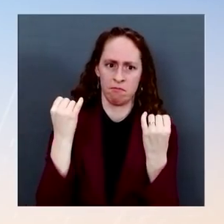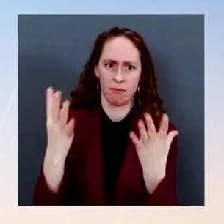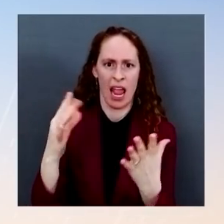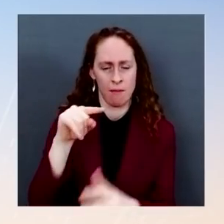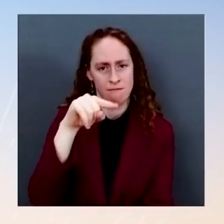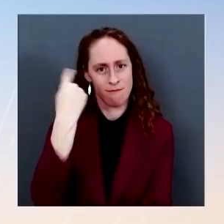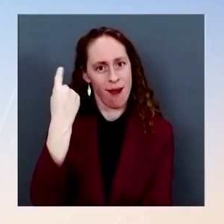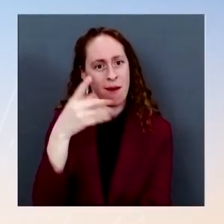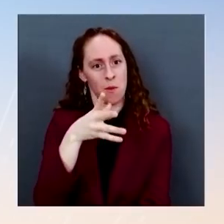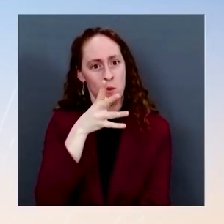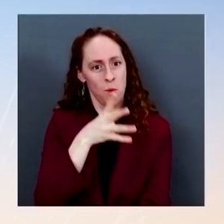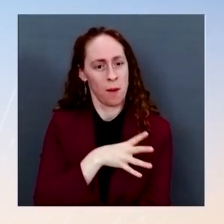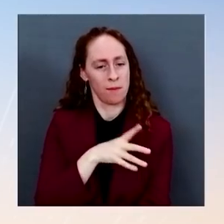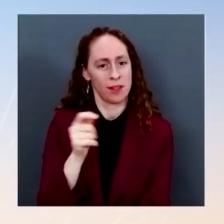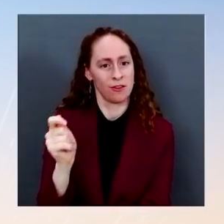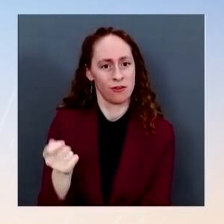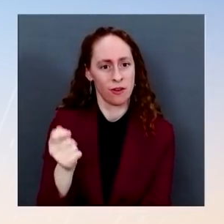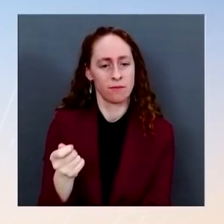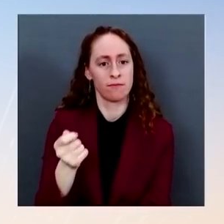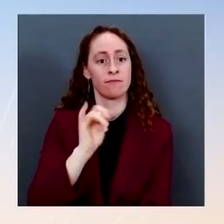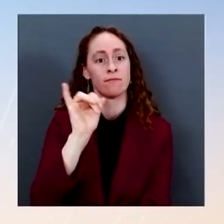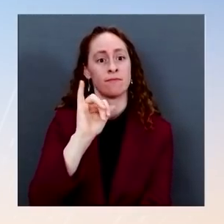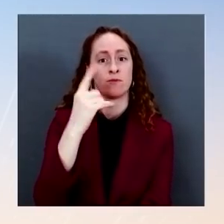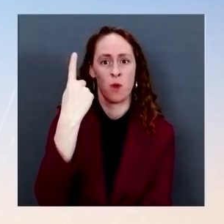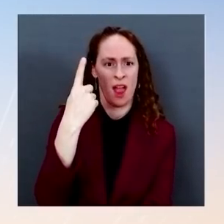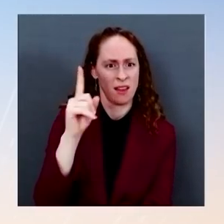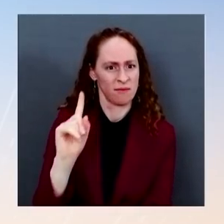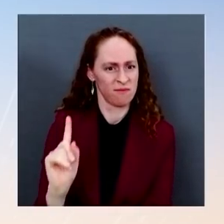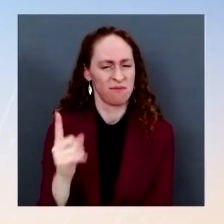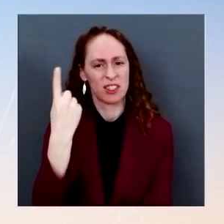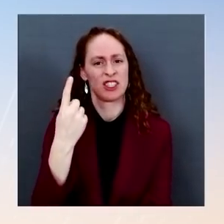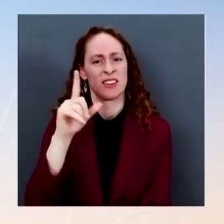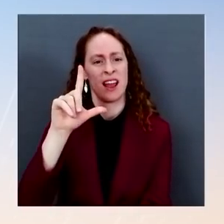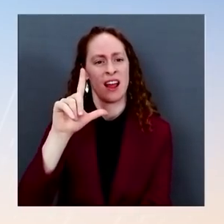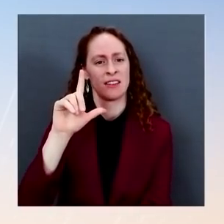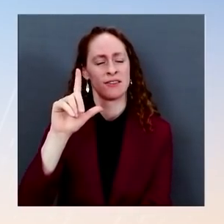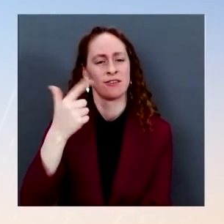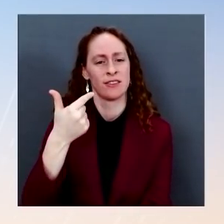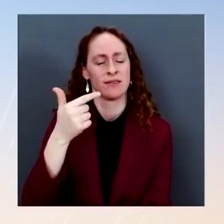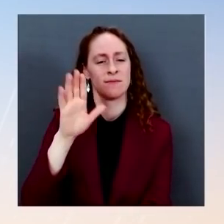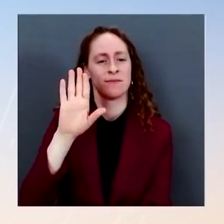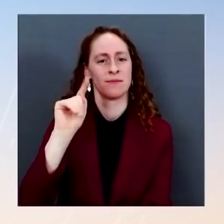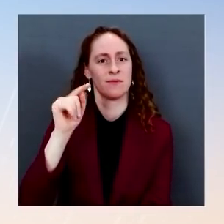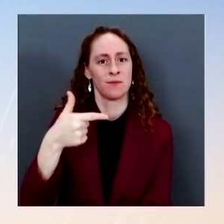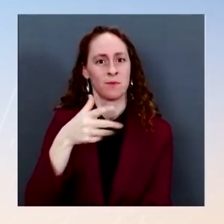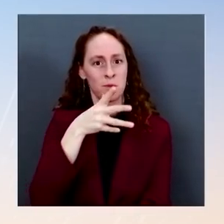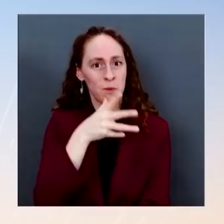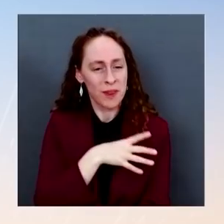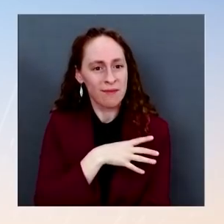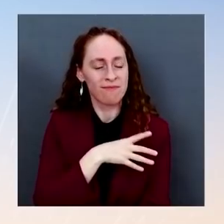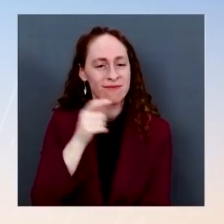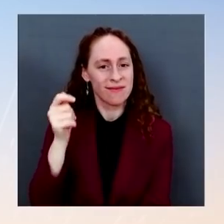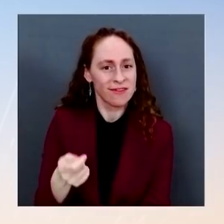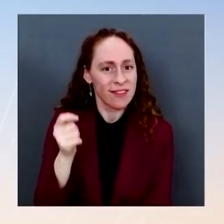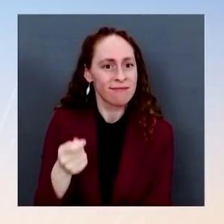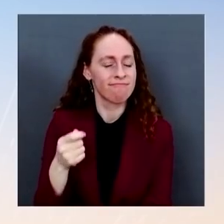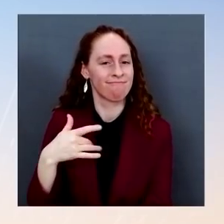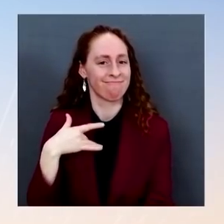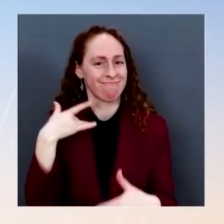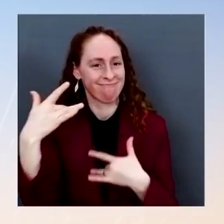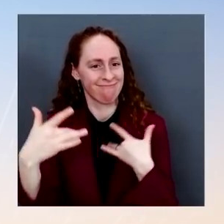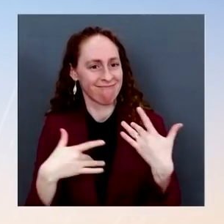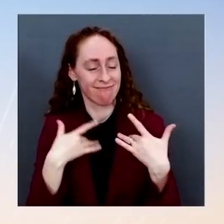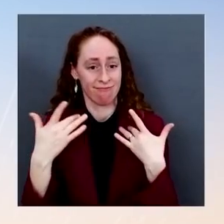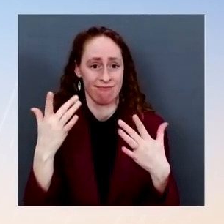LGBTQ woman ever to serve as a federal circuit court judge. And these 40 judges include people who have previously served as public defenders,